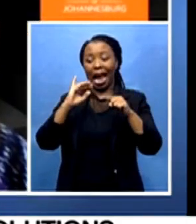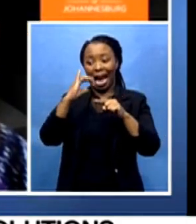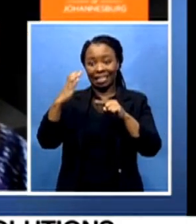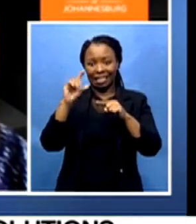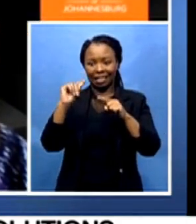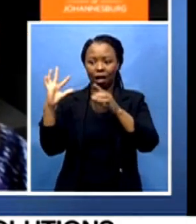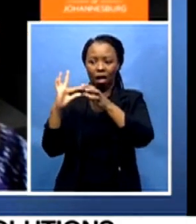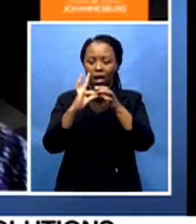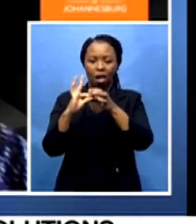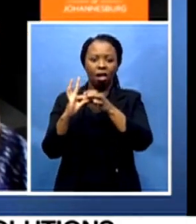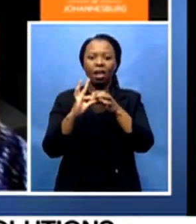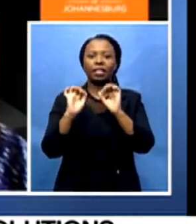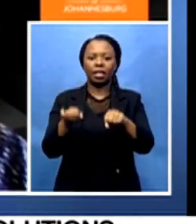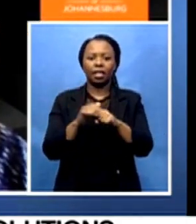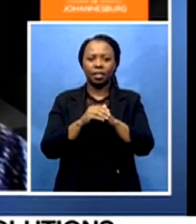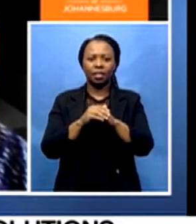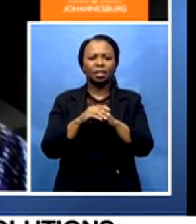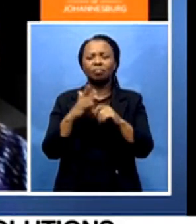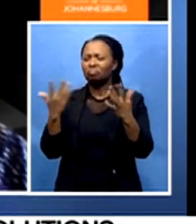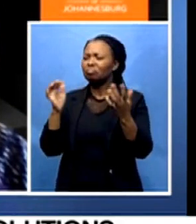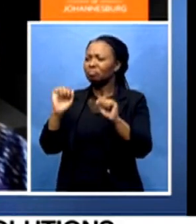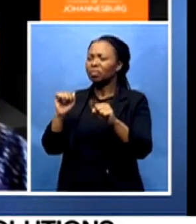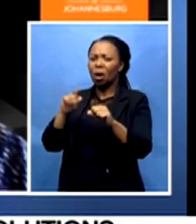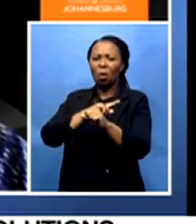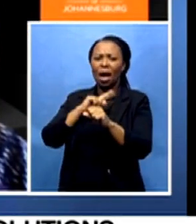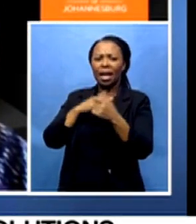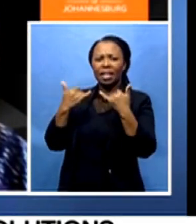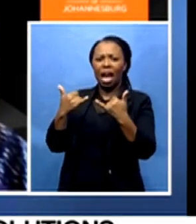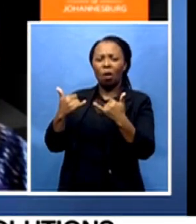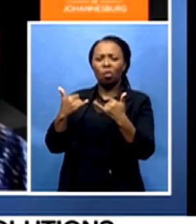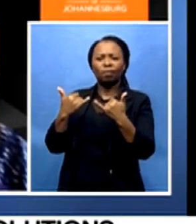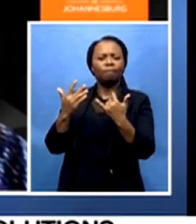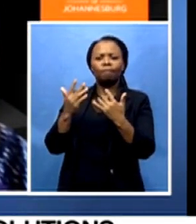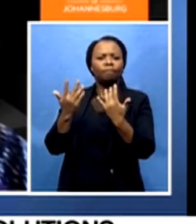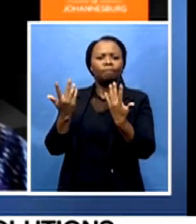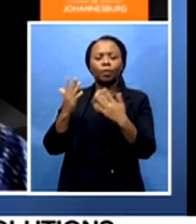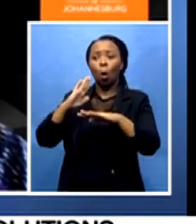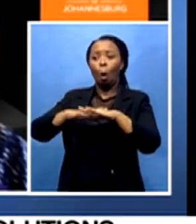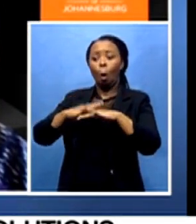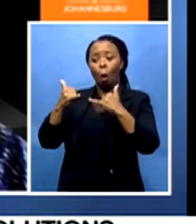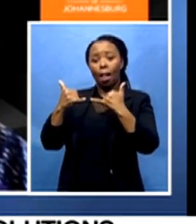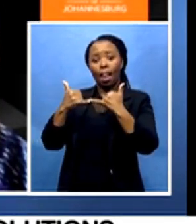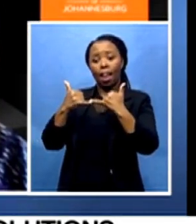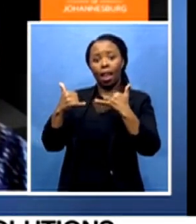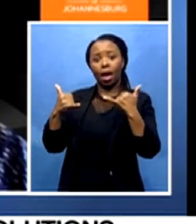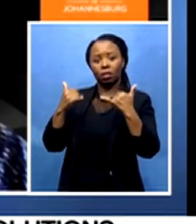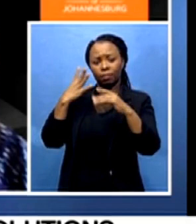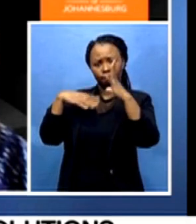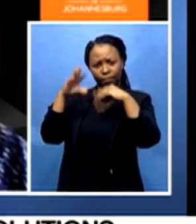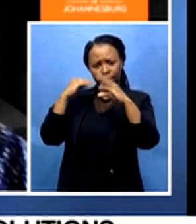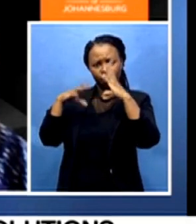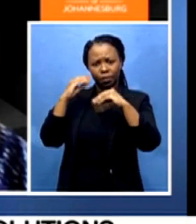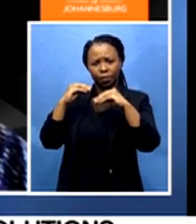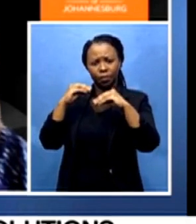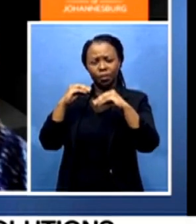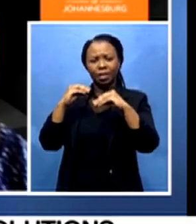Because we can no longer look at online learning and in-person classes in silos, isn't